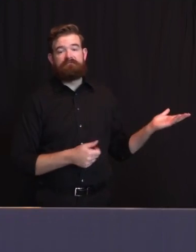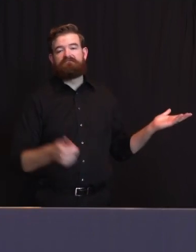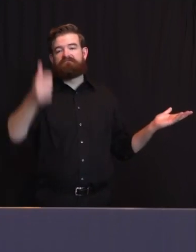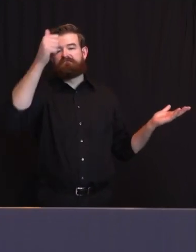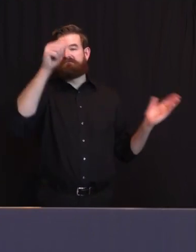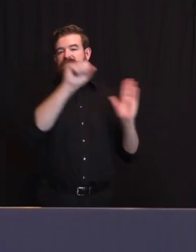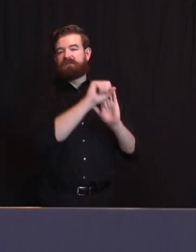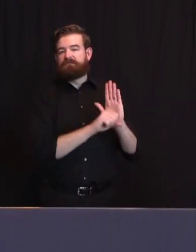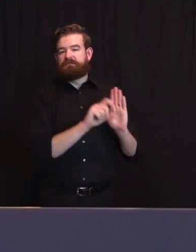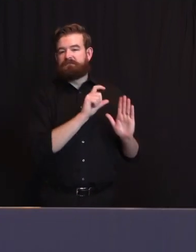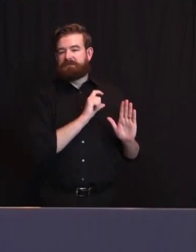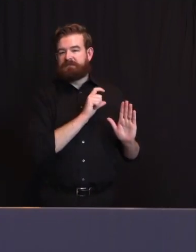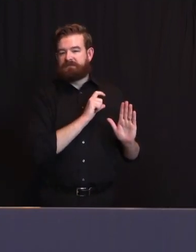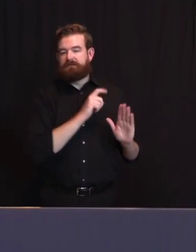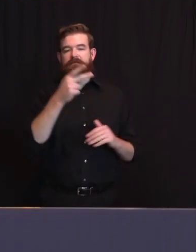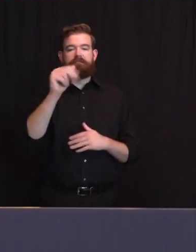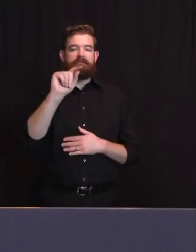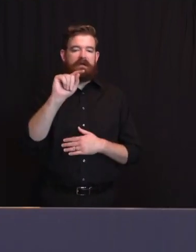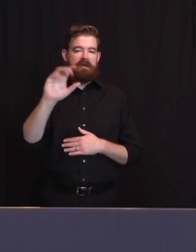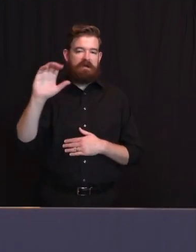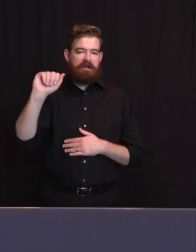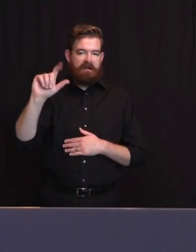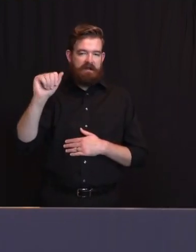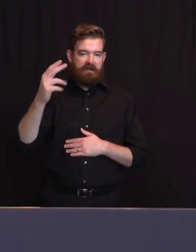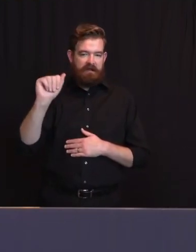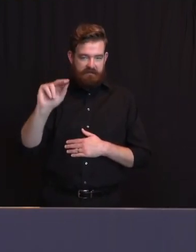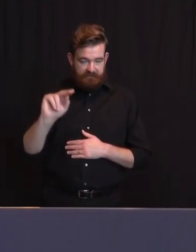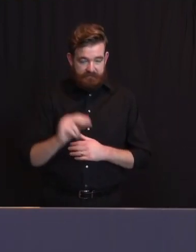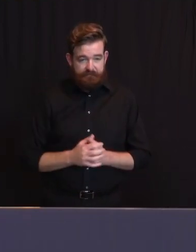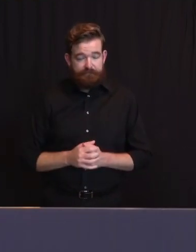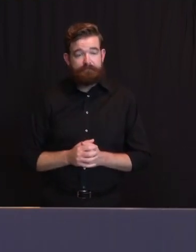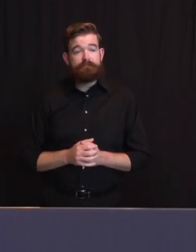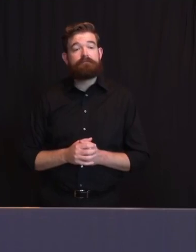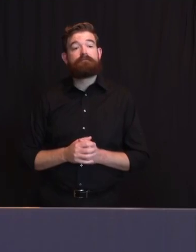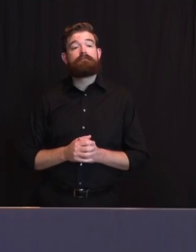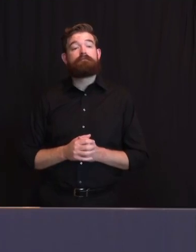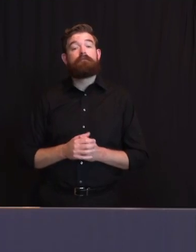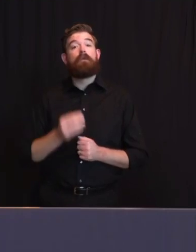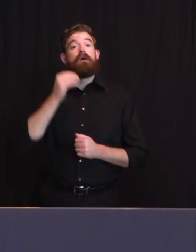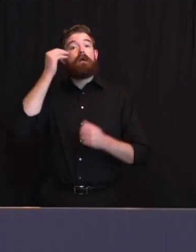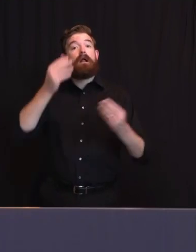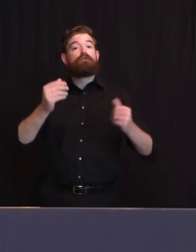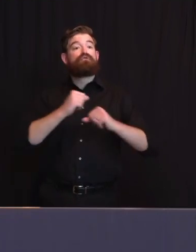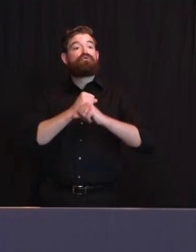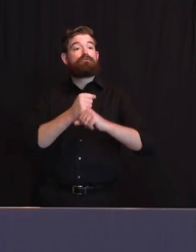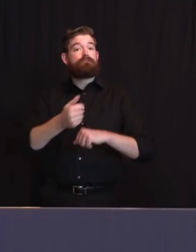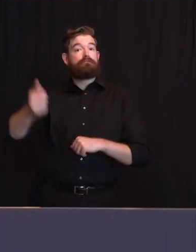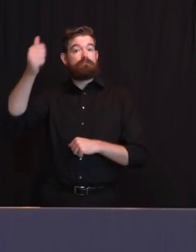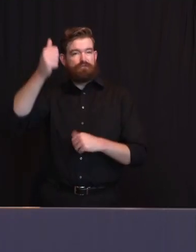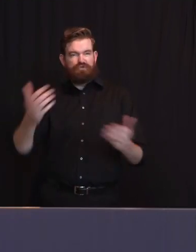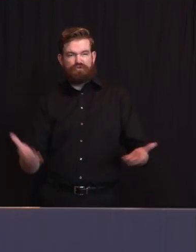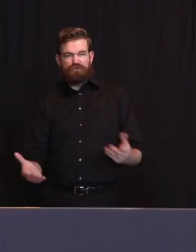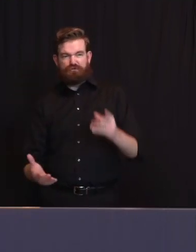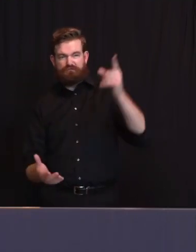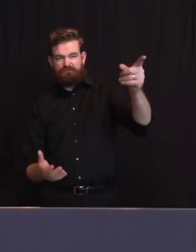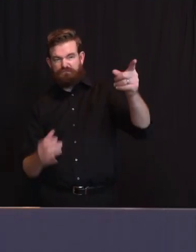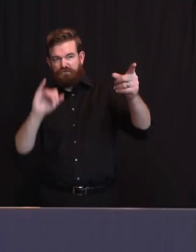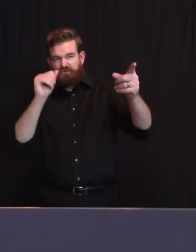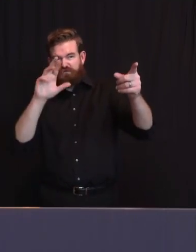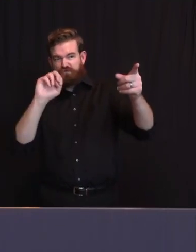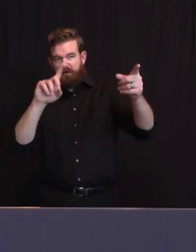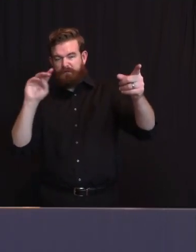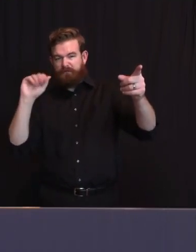most days. Director of the Office of Homeland Security and Preparedness, Jared Maples. I'm very proudly wearing this today as